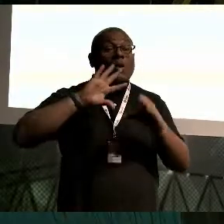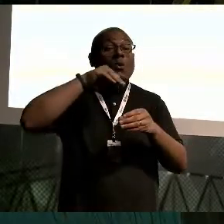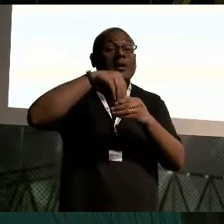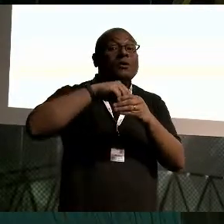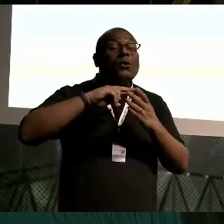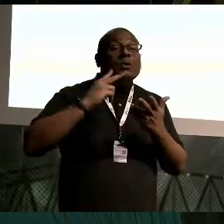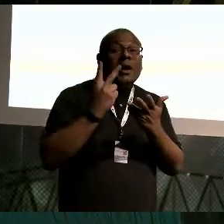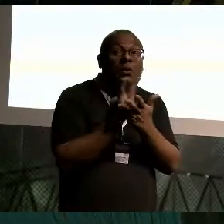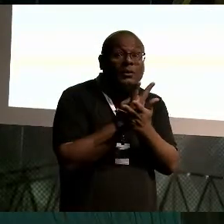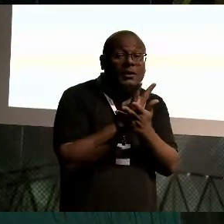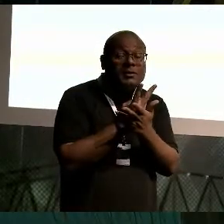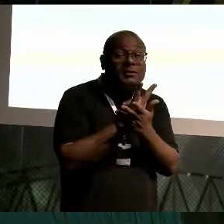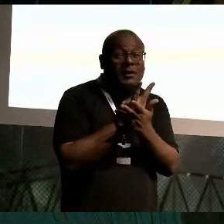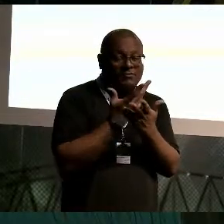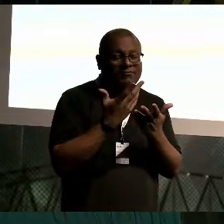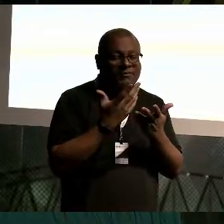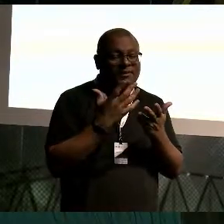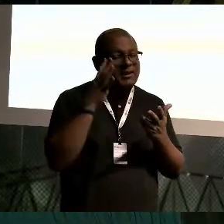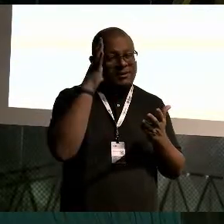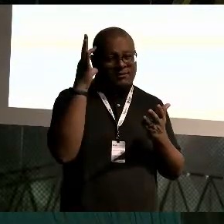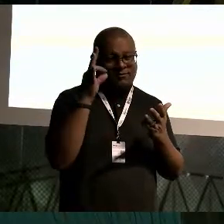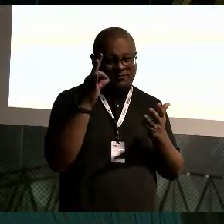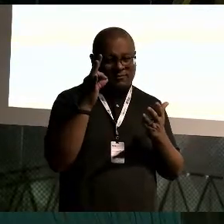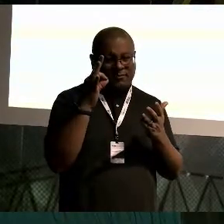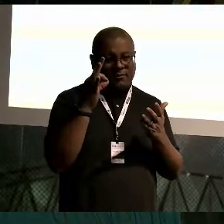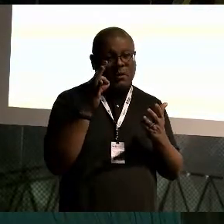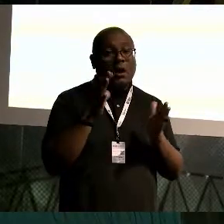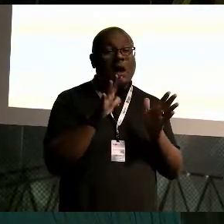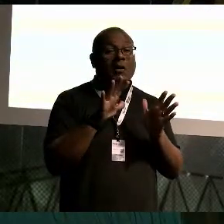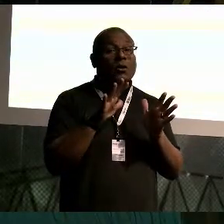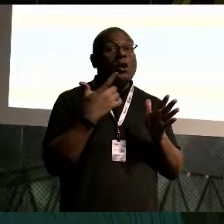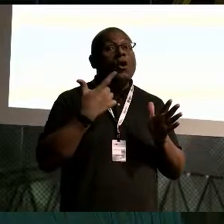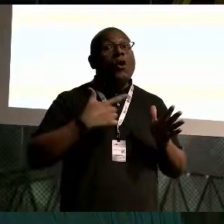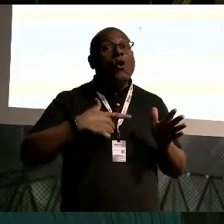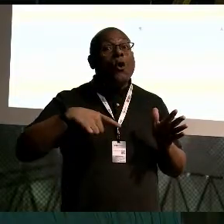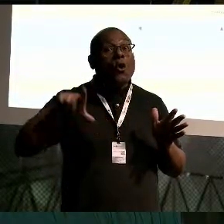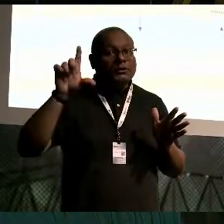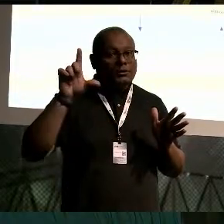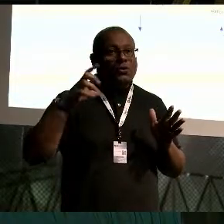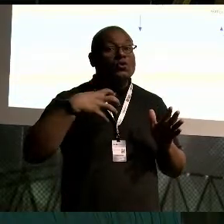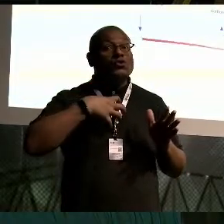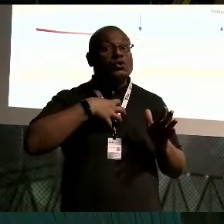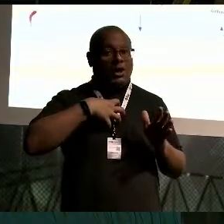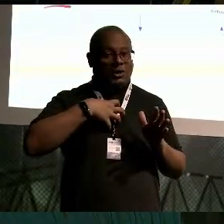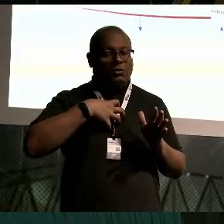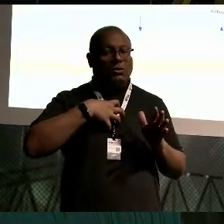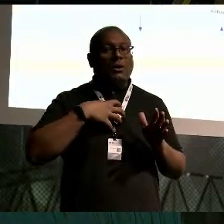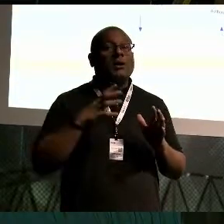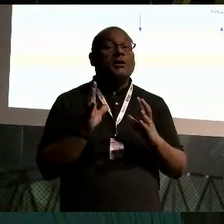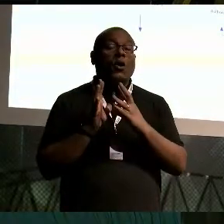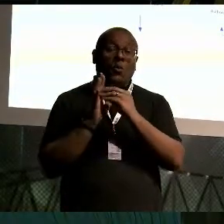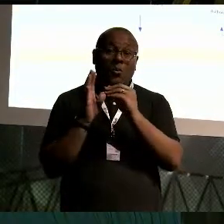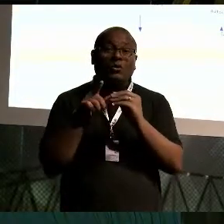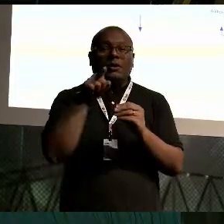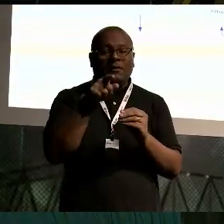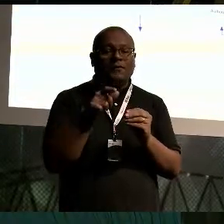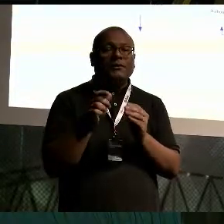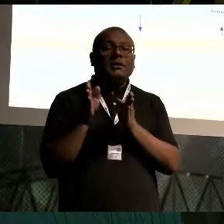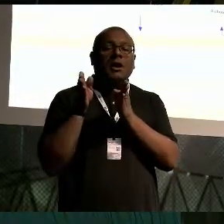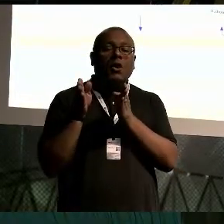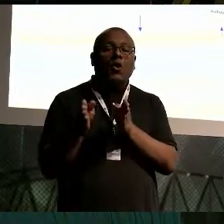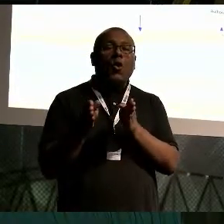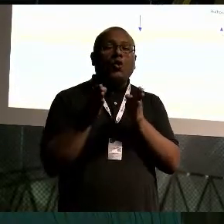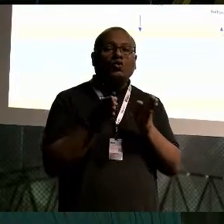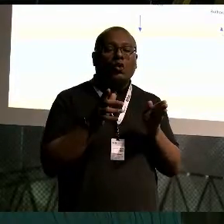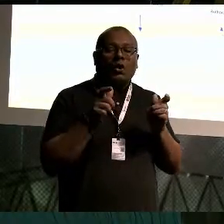Another option that you have is to use a central orchestrator. And in this model, you still have your services,